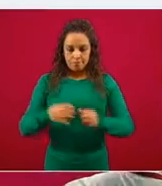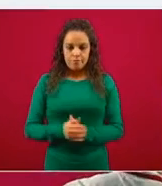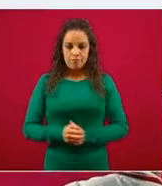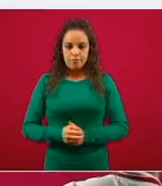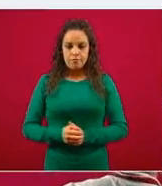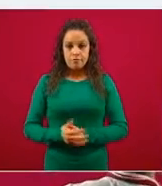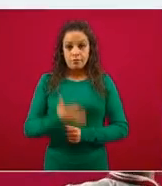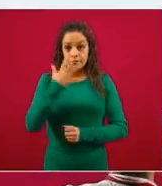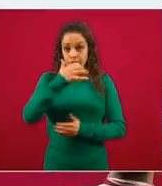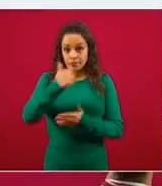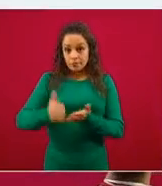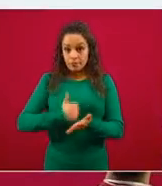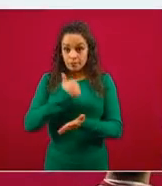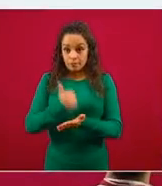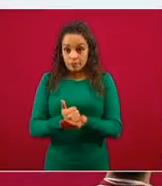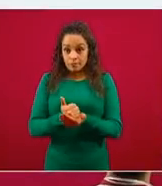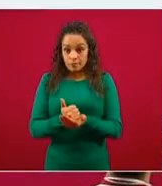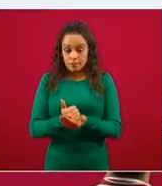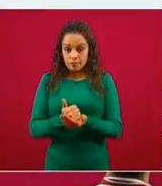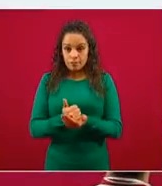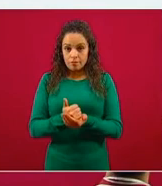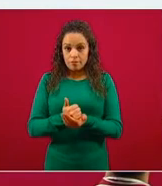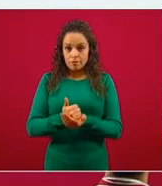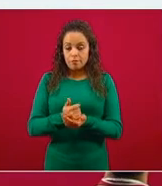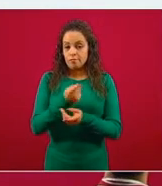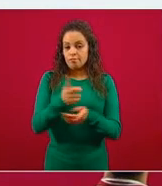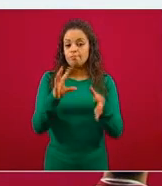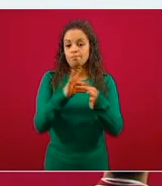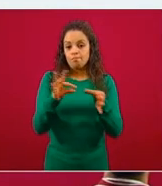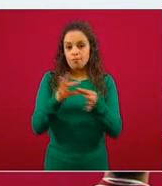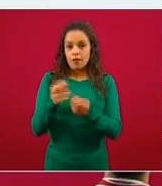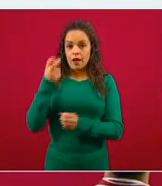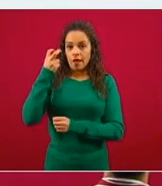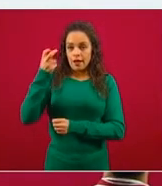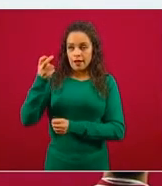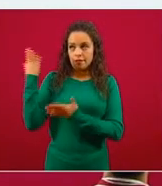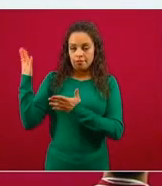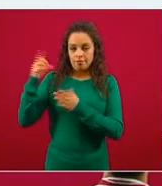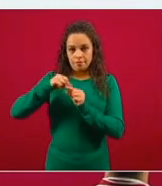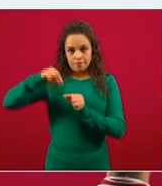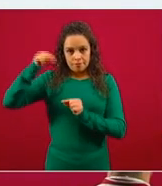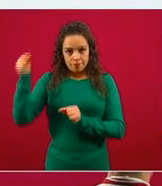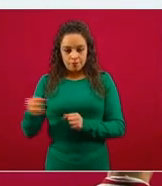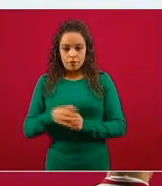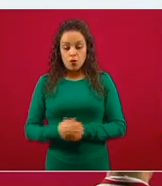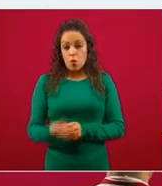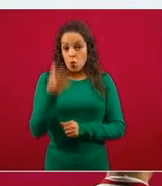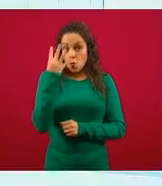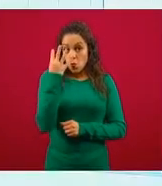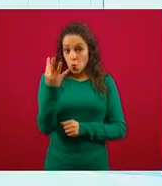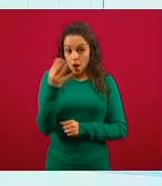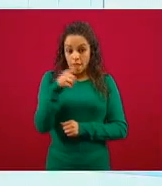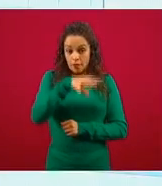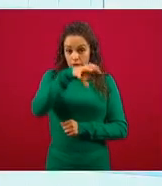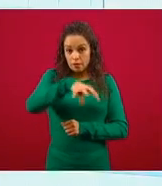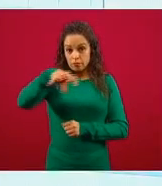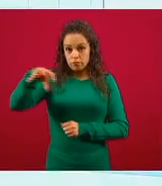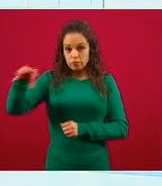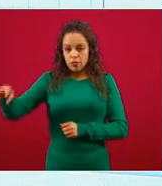5 cities that we are going to be talking about. We will be seeing that 4 of these cities are in the middle point right